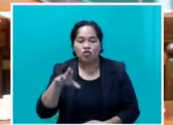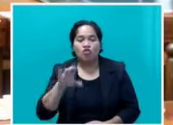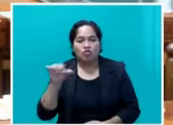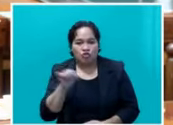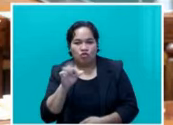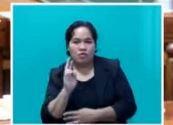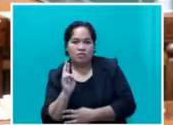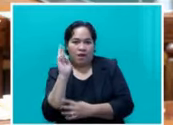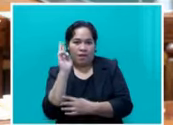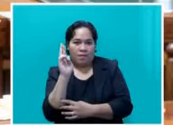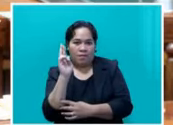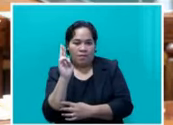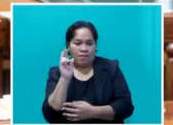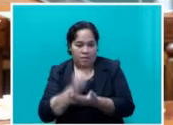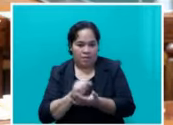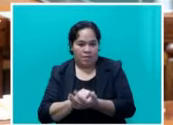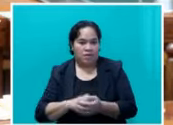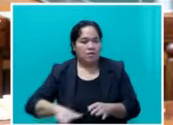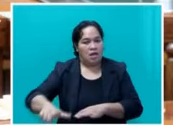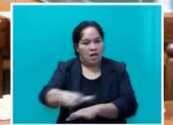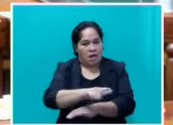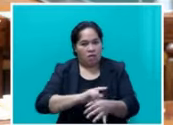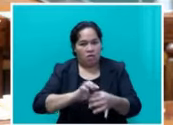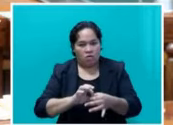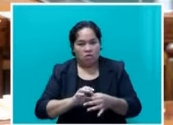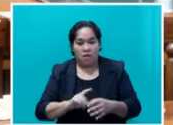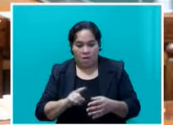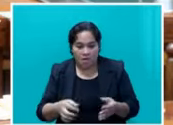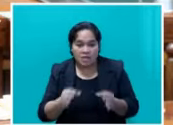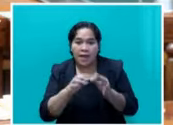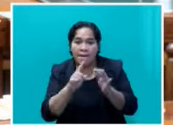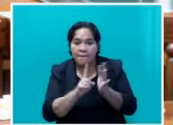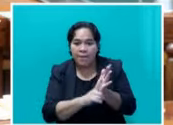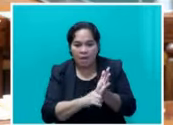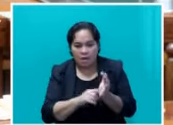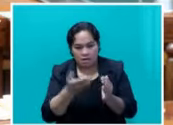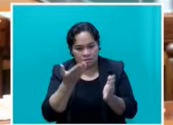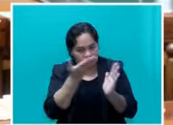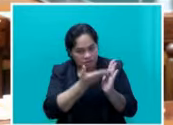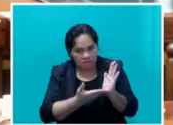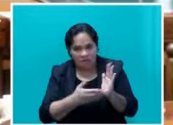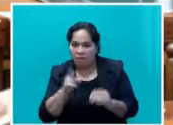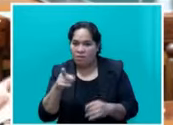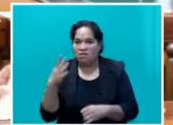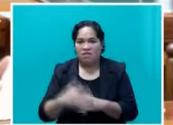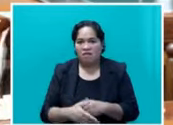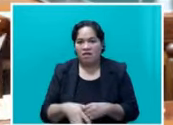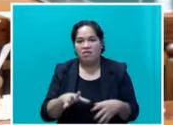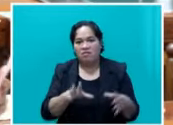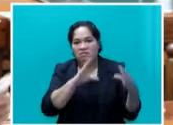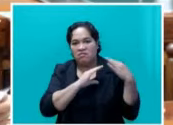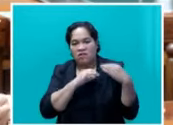interests of the indigenous landowners. And in this bill, they have fallen far short of their duties and